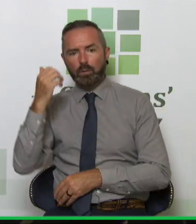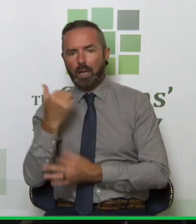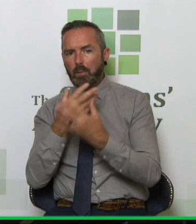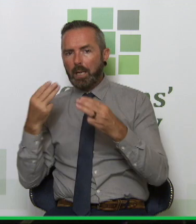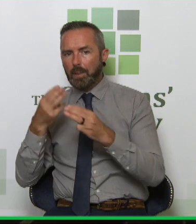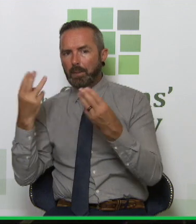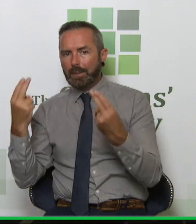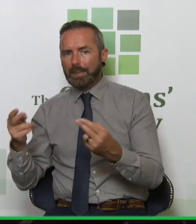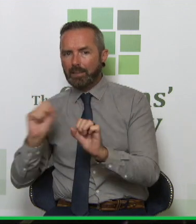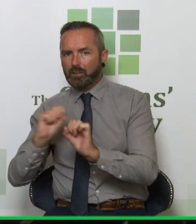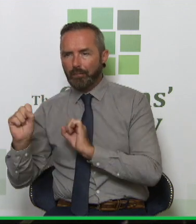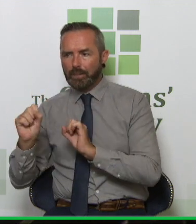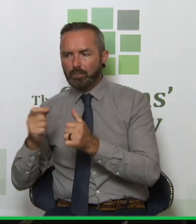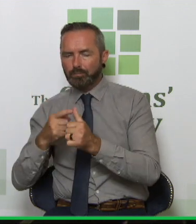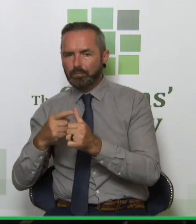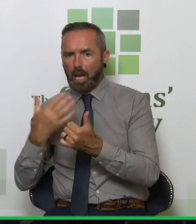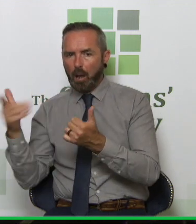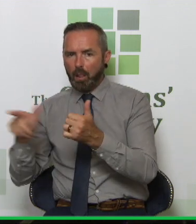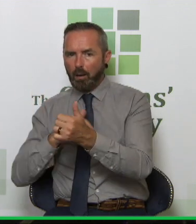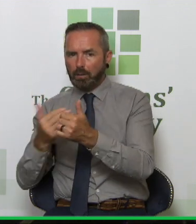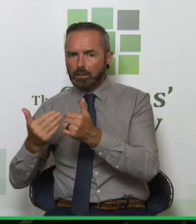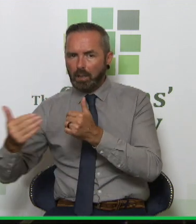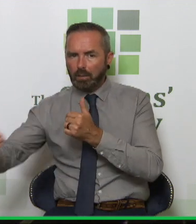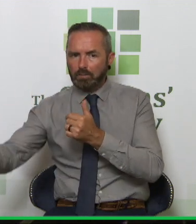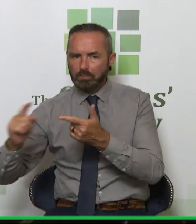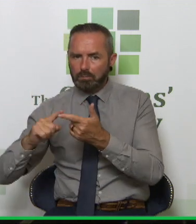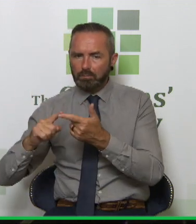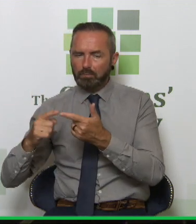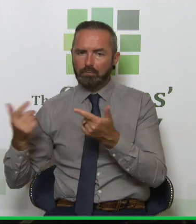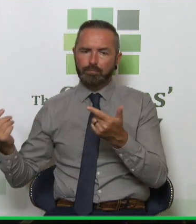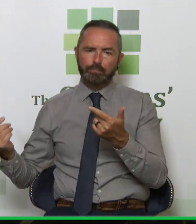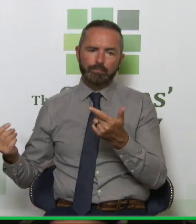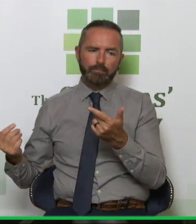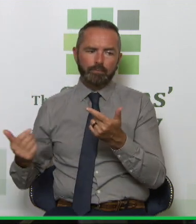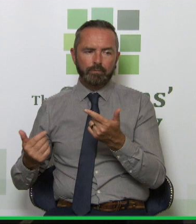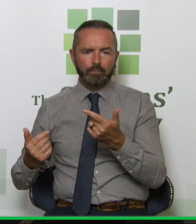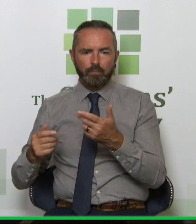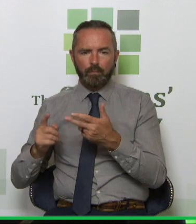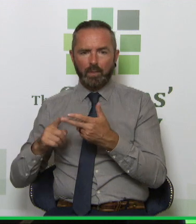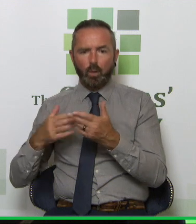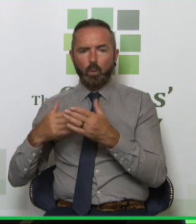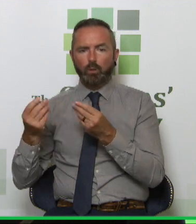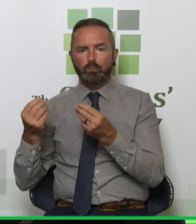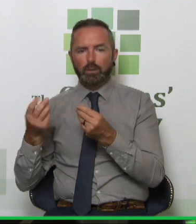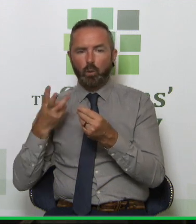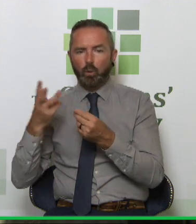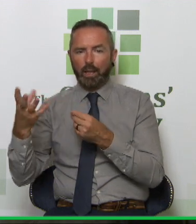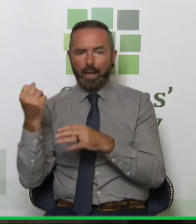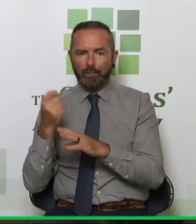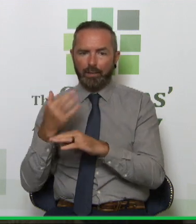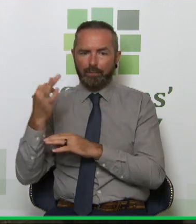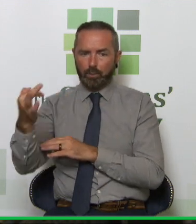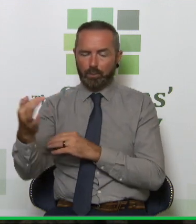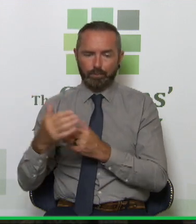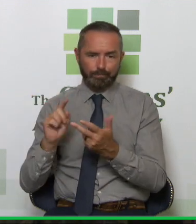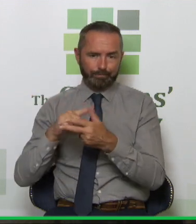how long it's going to take to get this off the ground and running, and what resources there will be in the future for